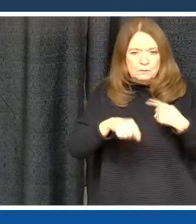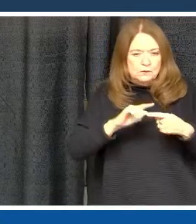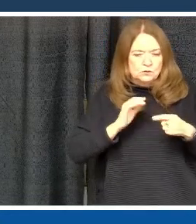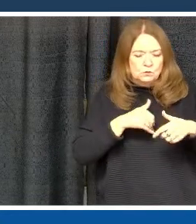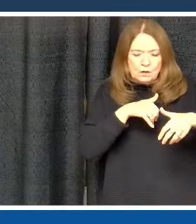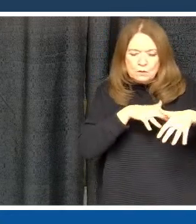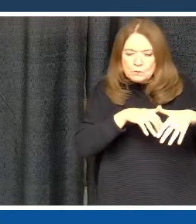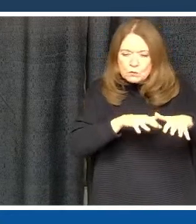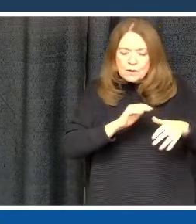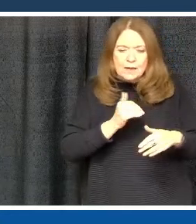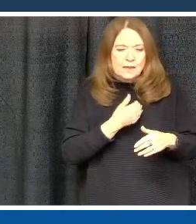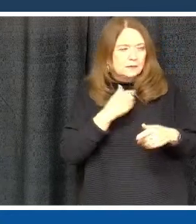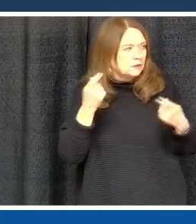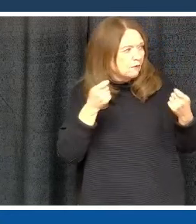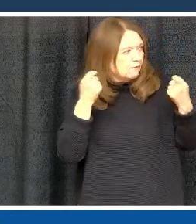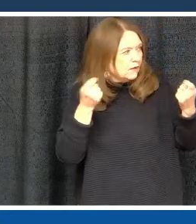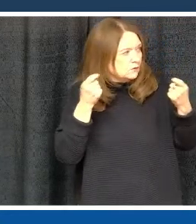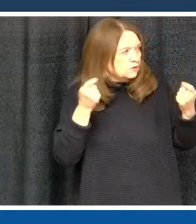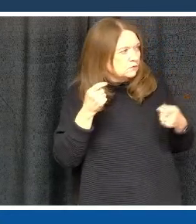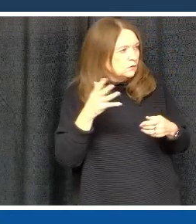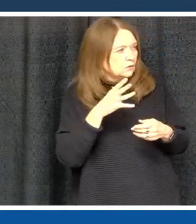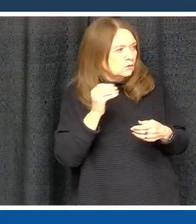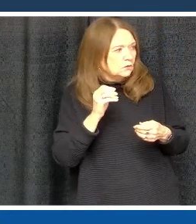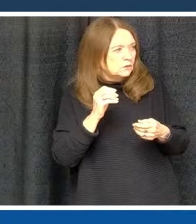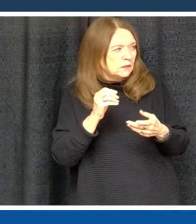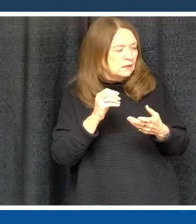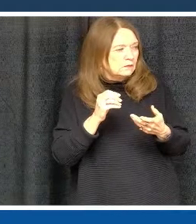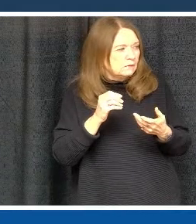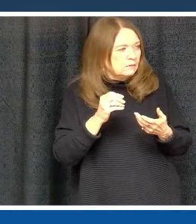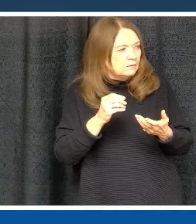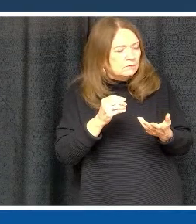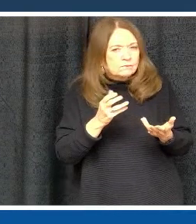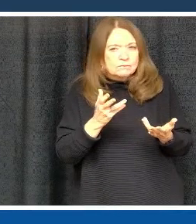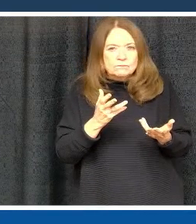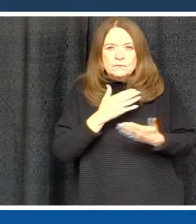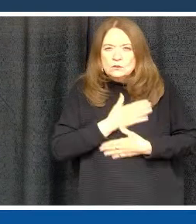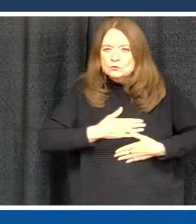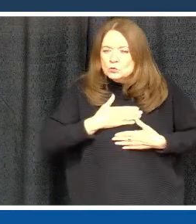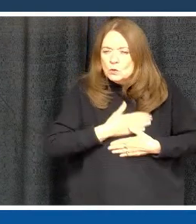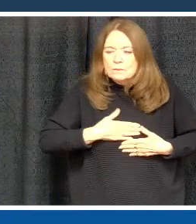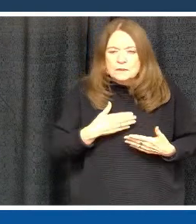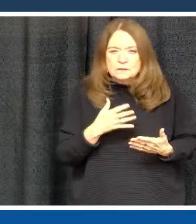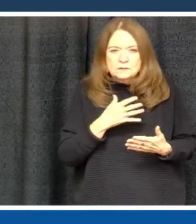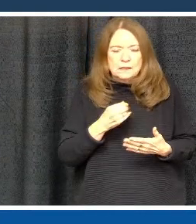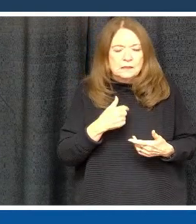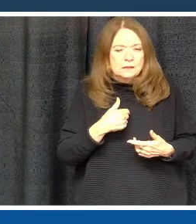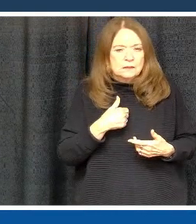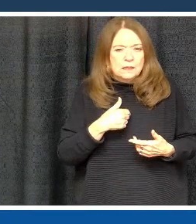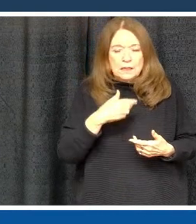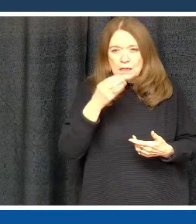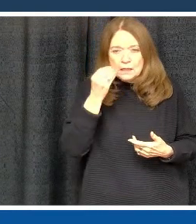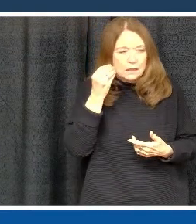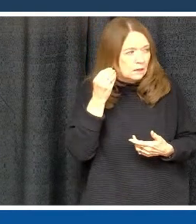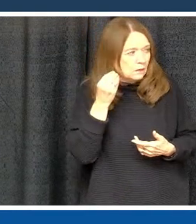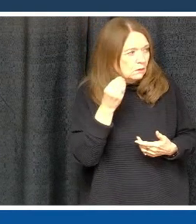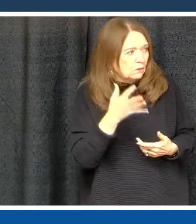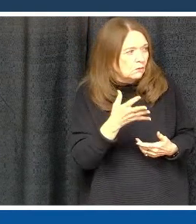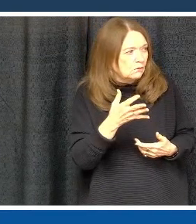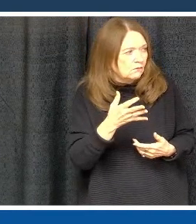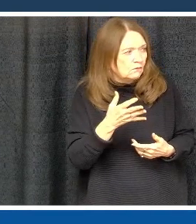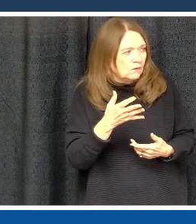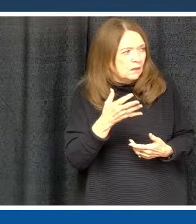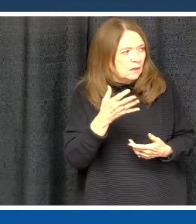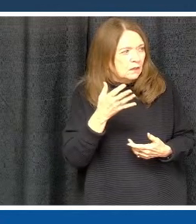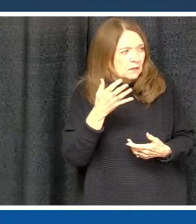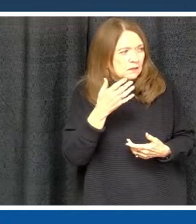parades, coming out to our festivals, and enjoying it. And I know it probably bothered you just a little bit, or it should bother